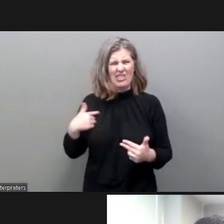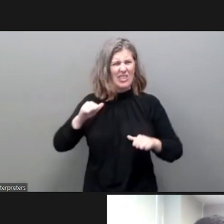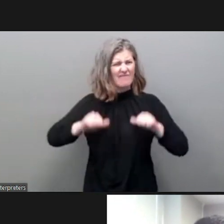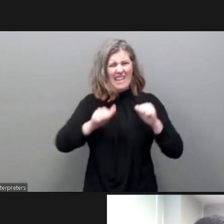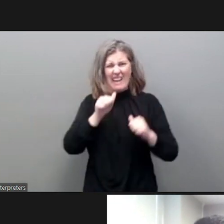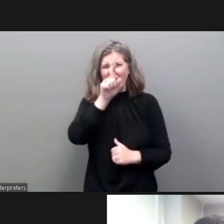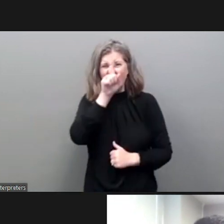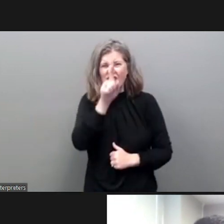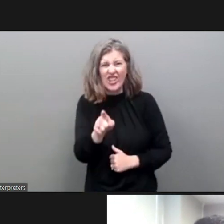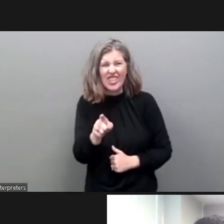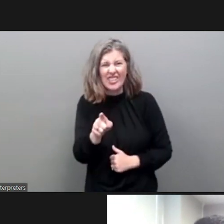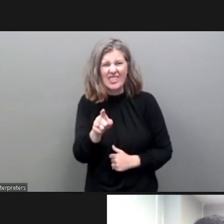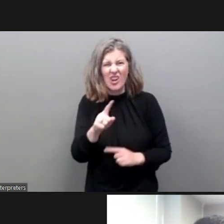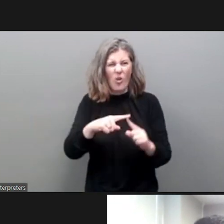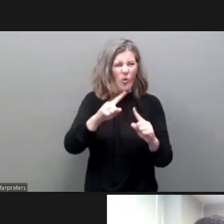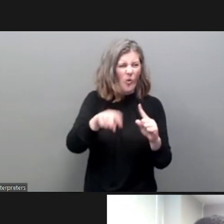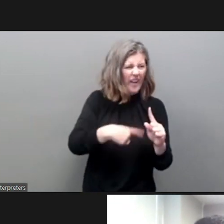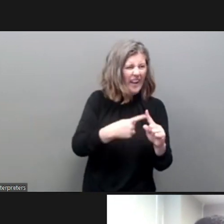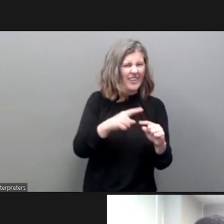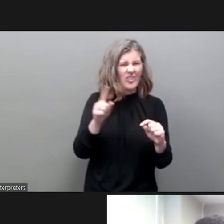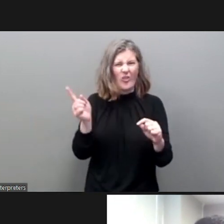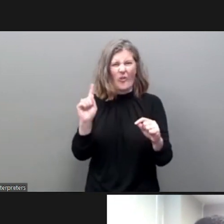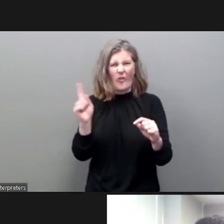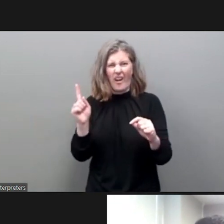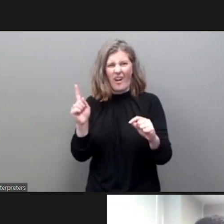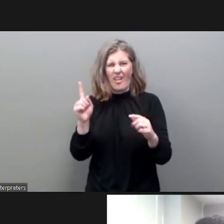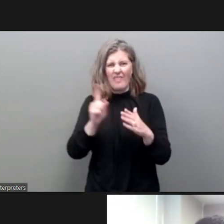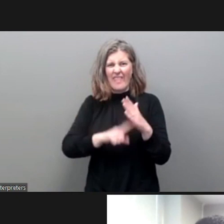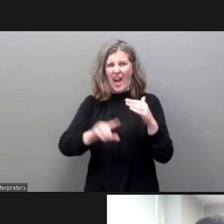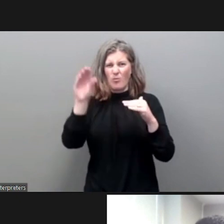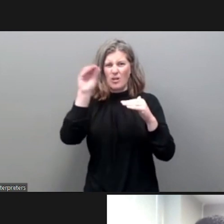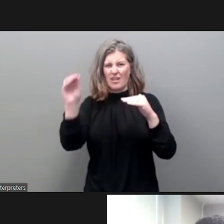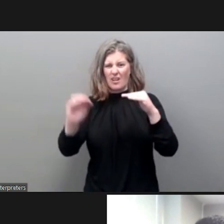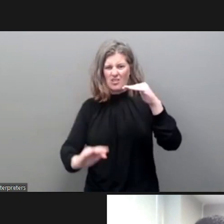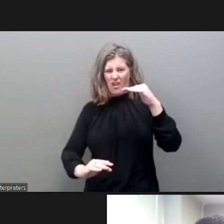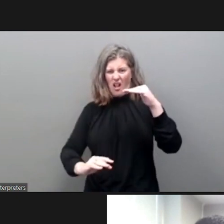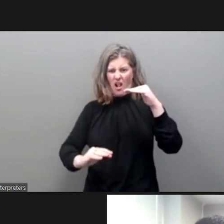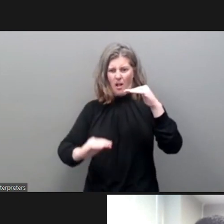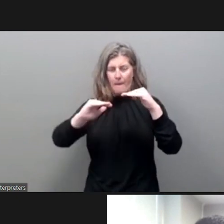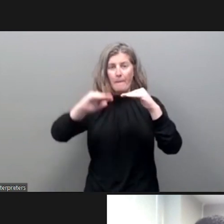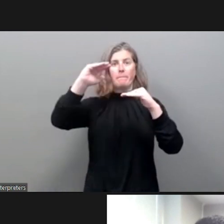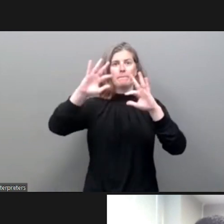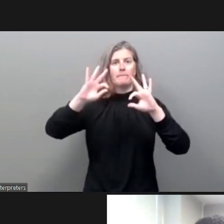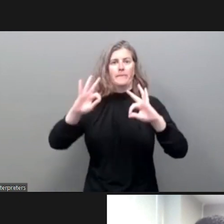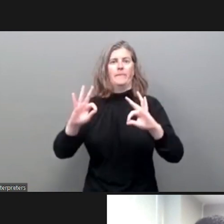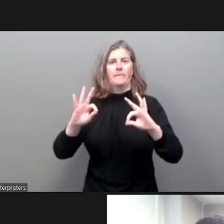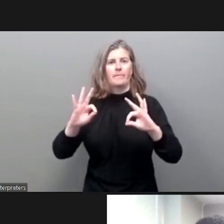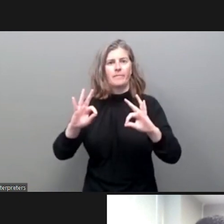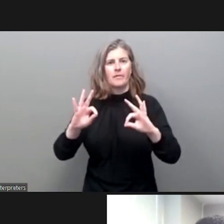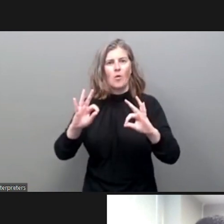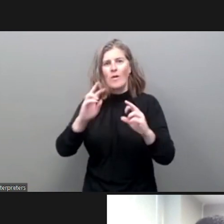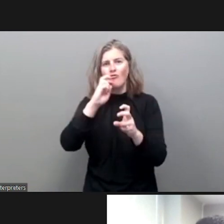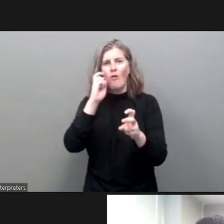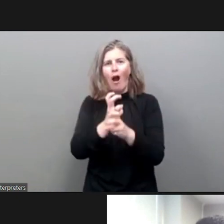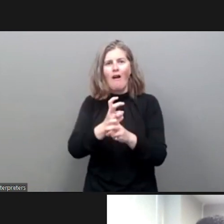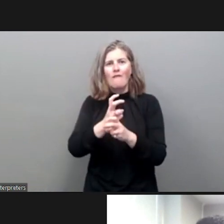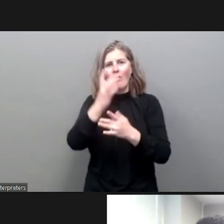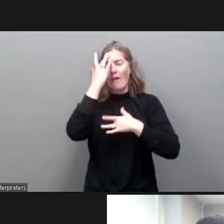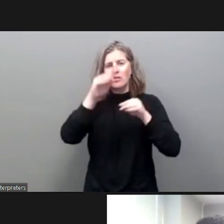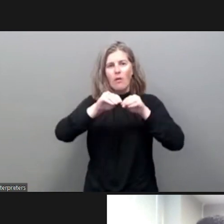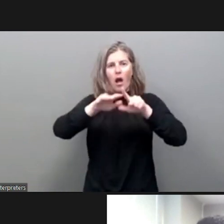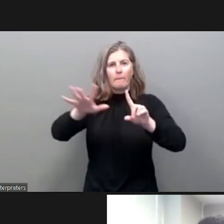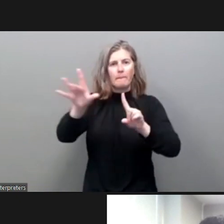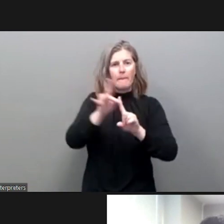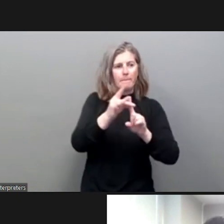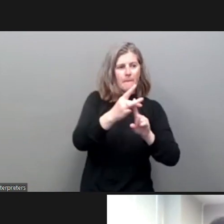sure when and where we cross that threshold where it's just hard for the virus to move from one person